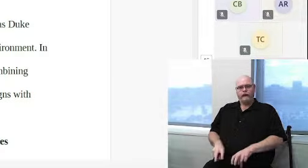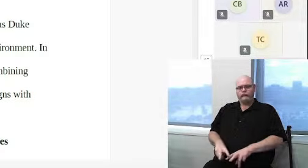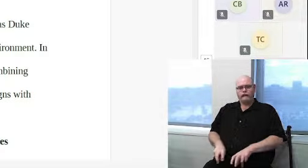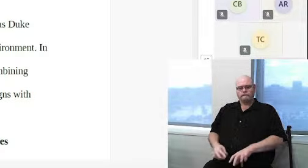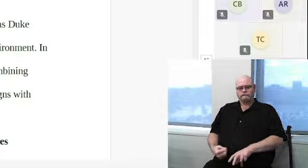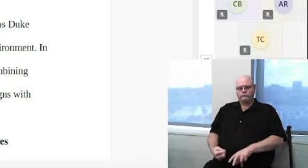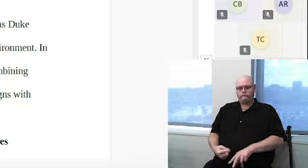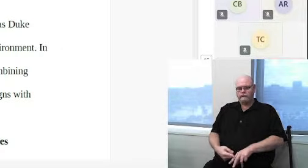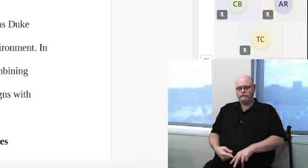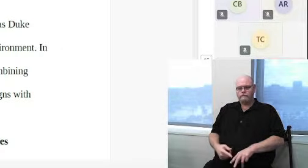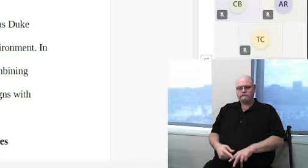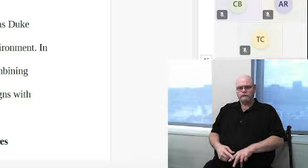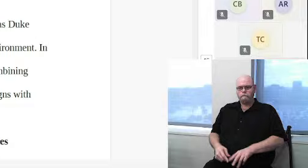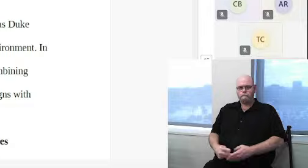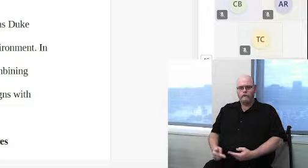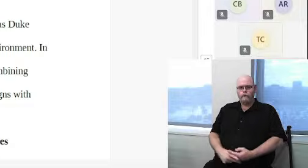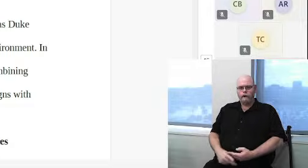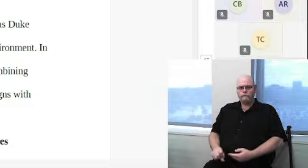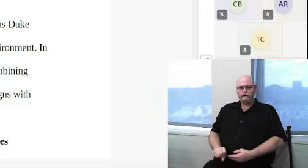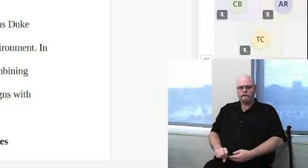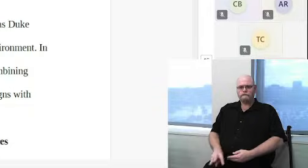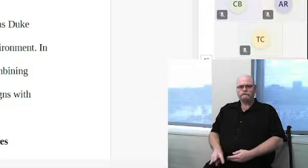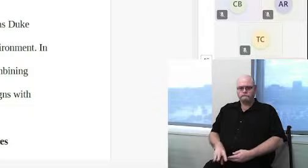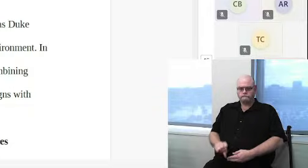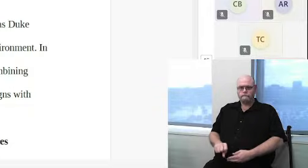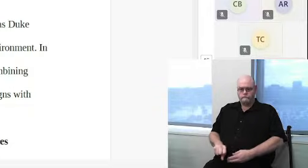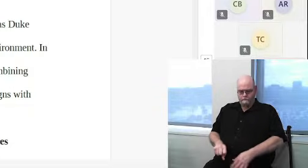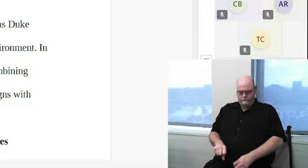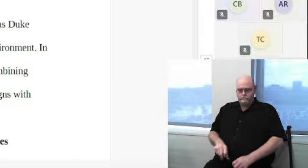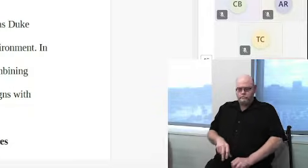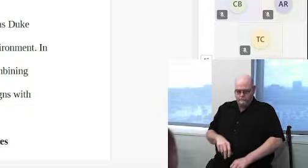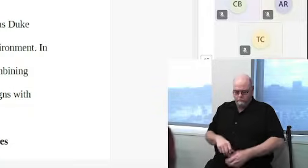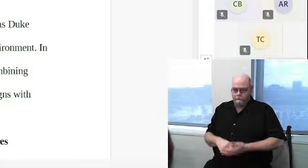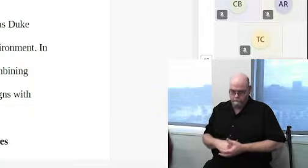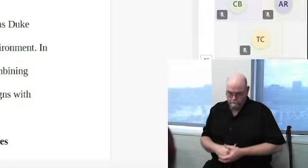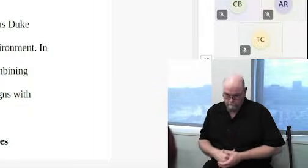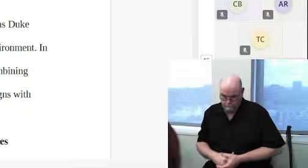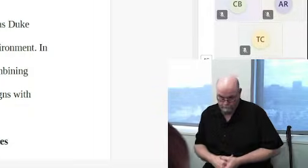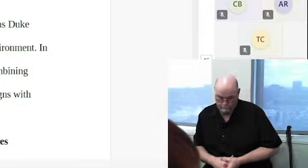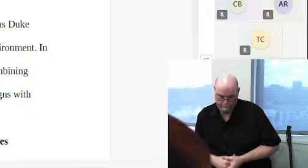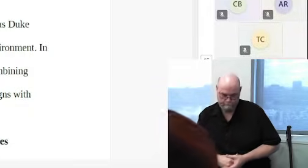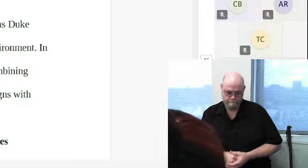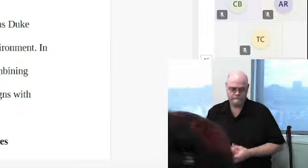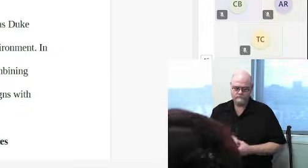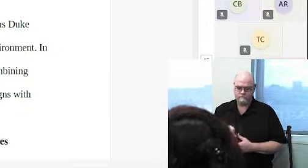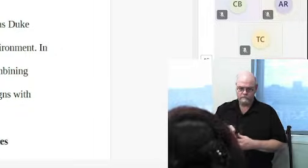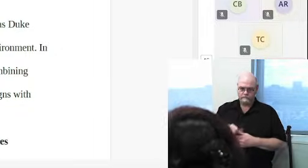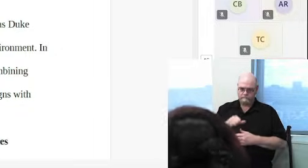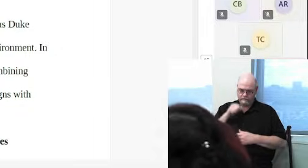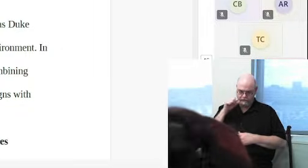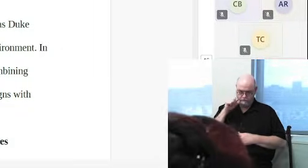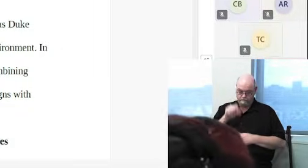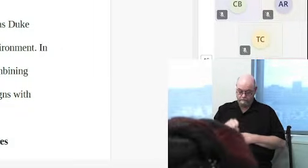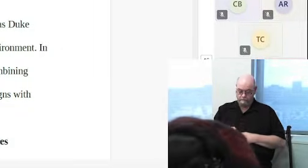so it's not that I disagree. It is written here in the context of what I'm No, answering. I'm not the asking question. you if it's written here. I'm asking you if you agree with it. Yes or